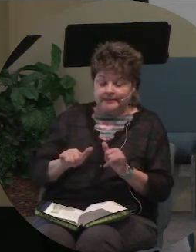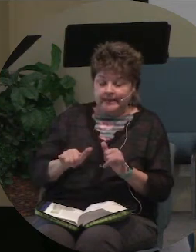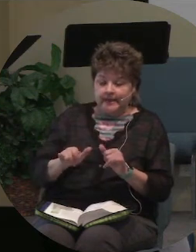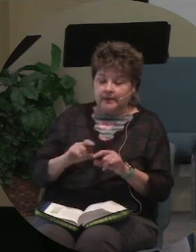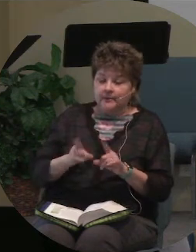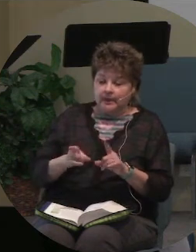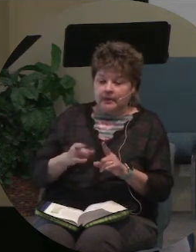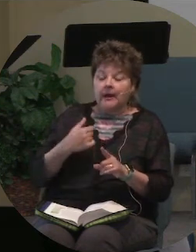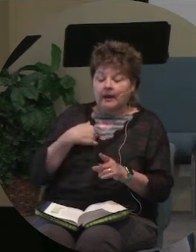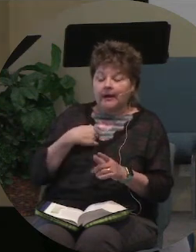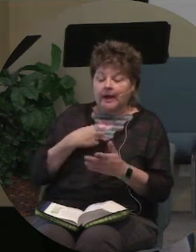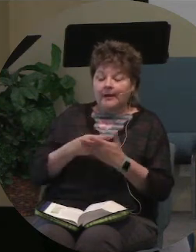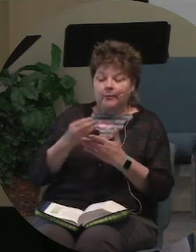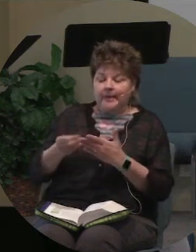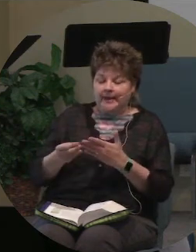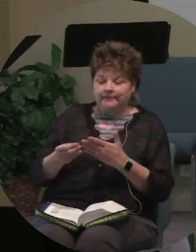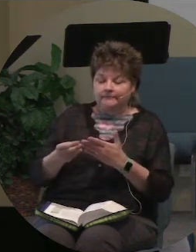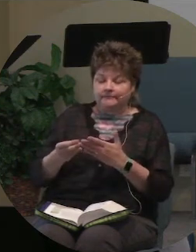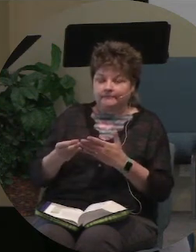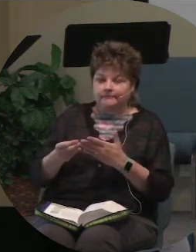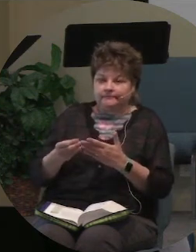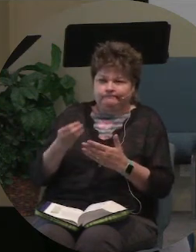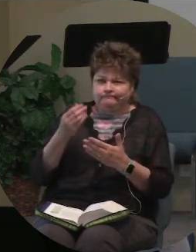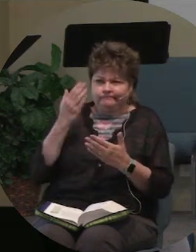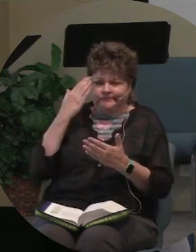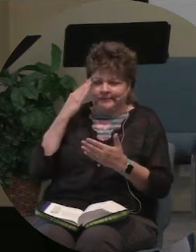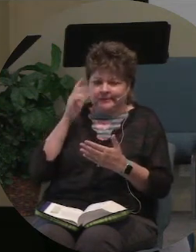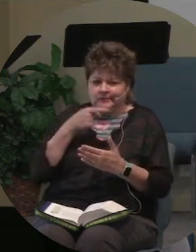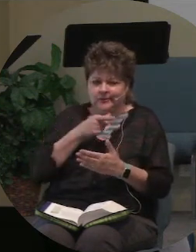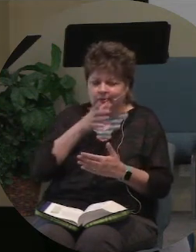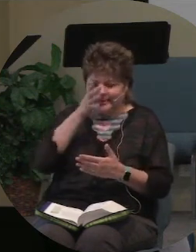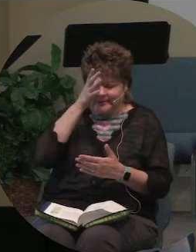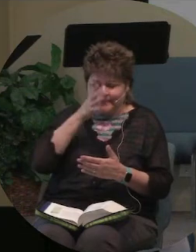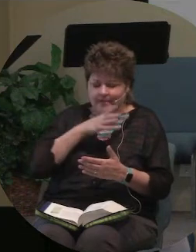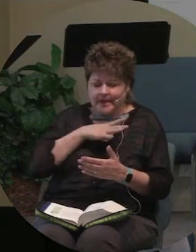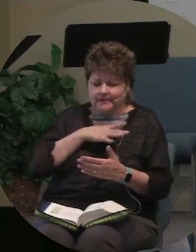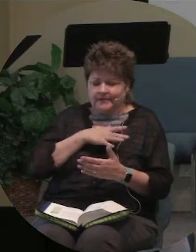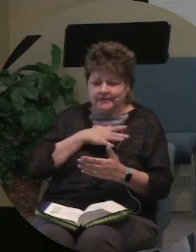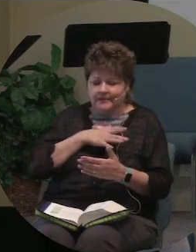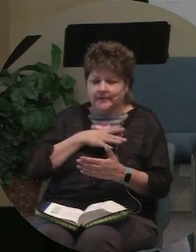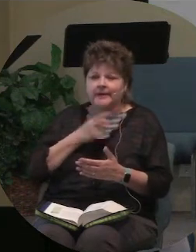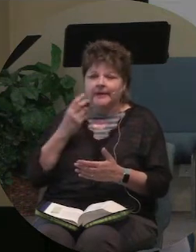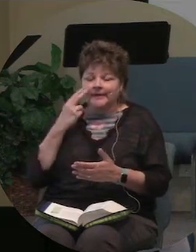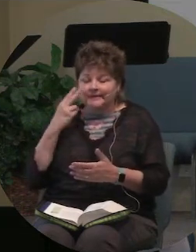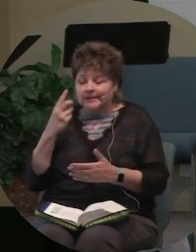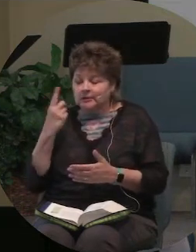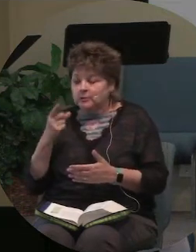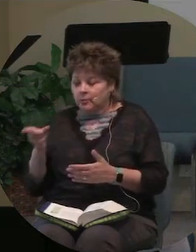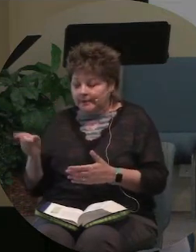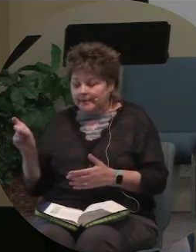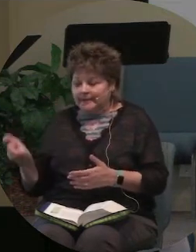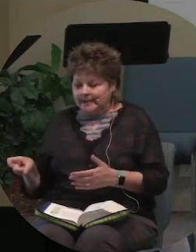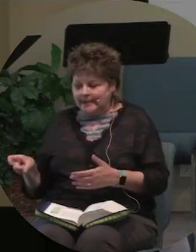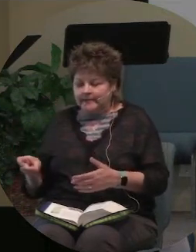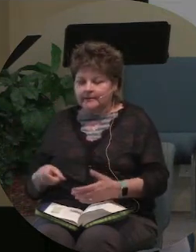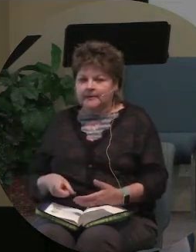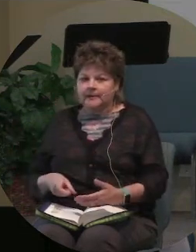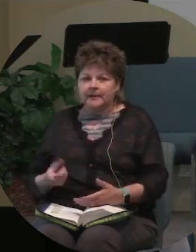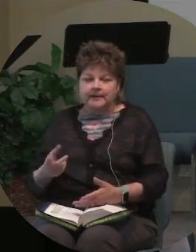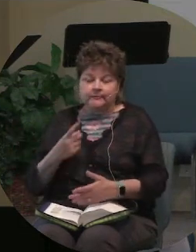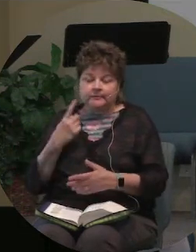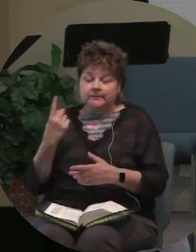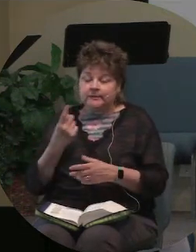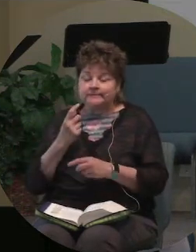I'll take care of it. He didn't know this man. He saw someone in need, and he was simply